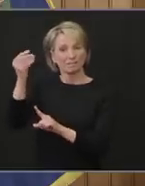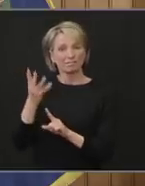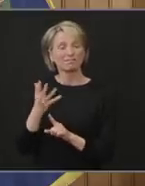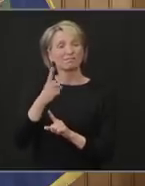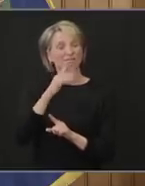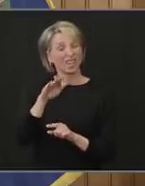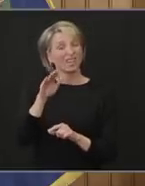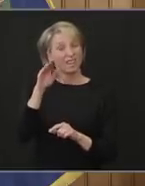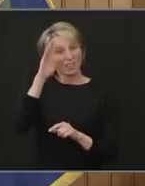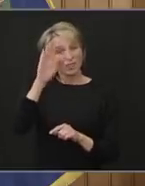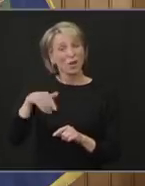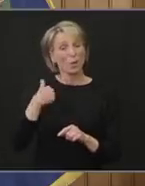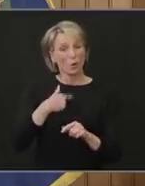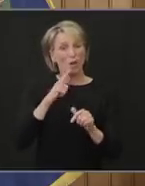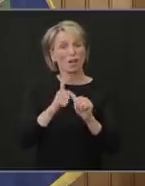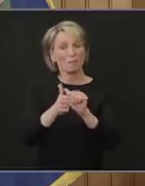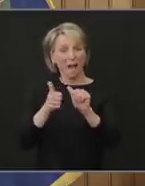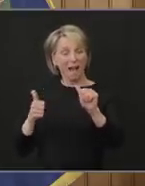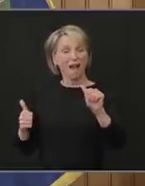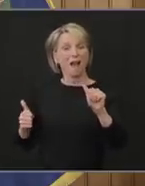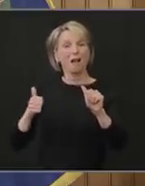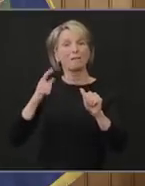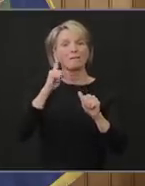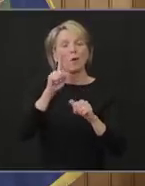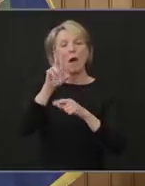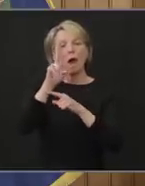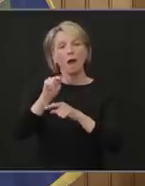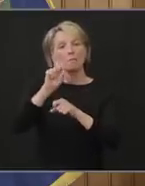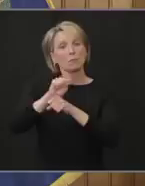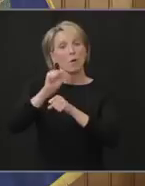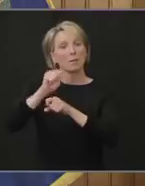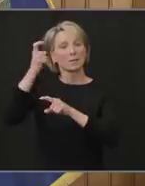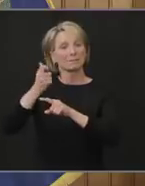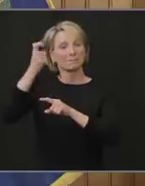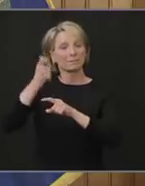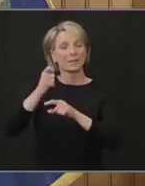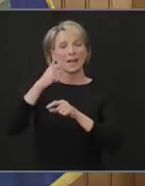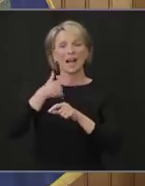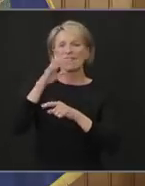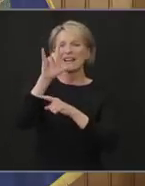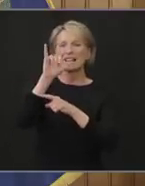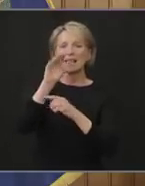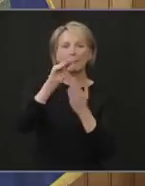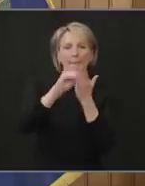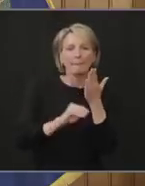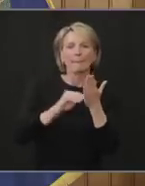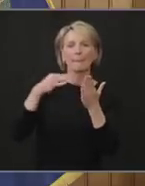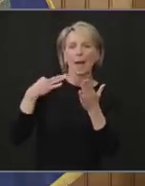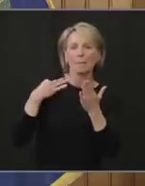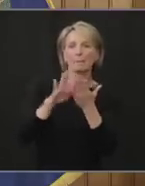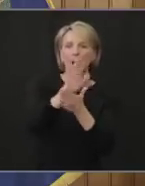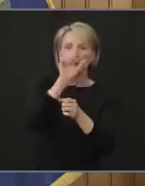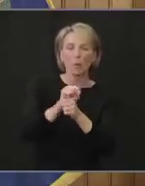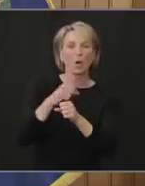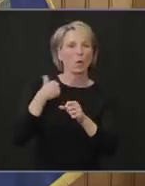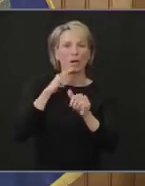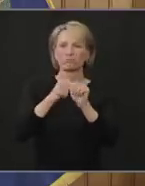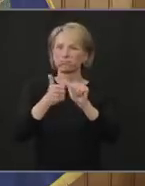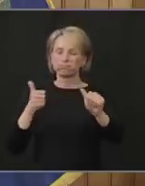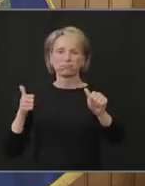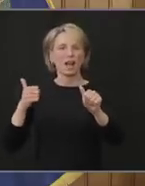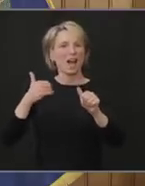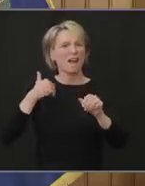weeks behind in processing all those unemployment claims. The number of claims that's come in is well over 100,000, and we are